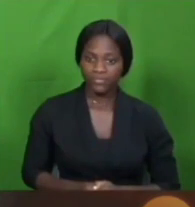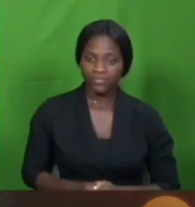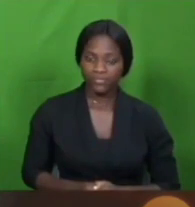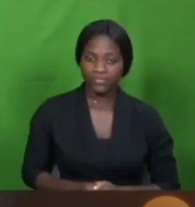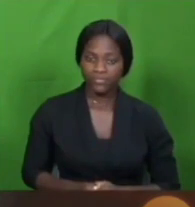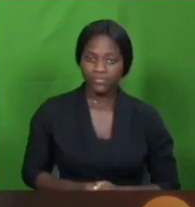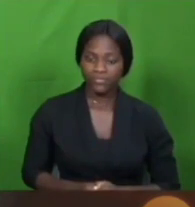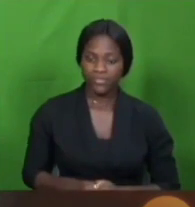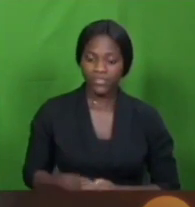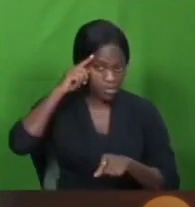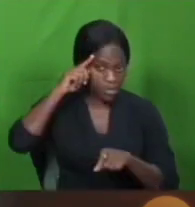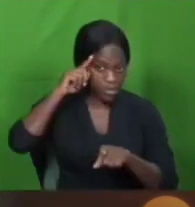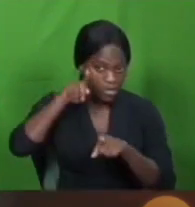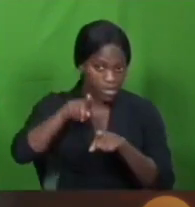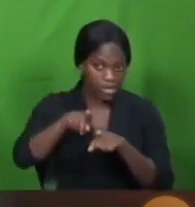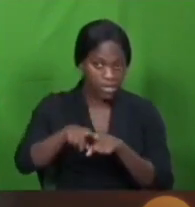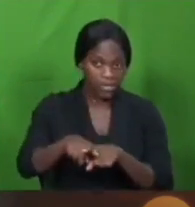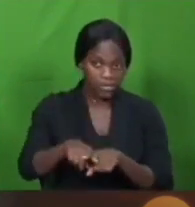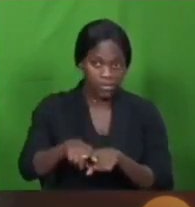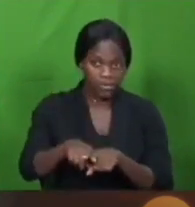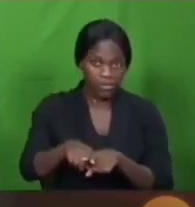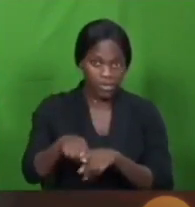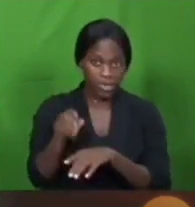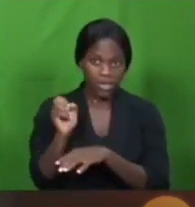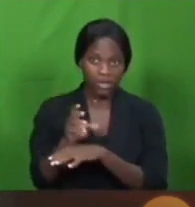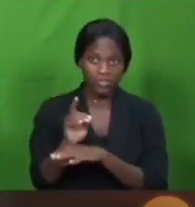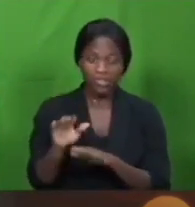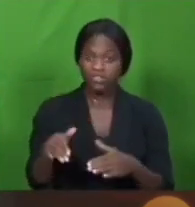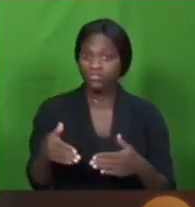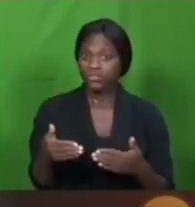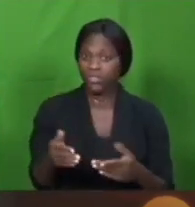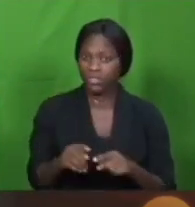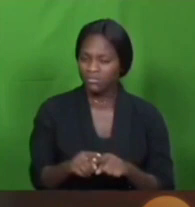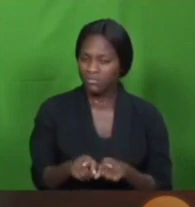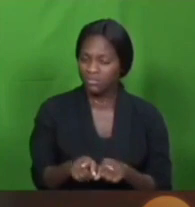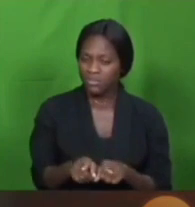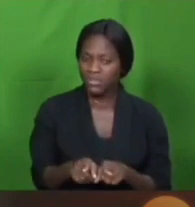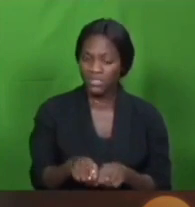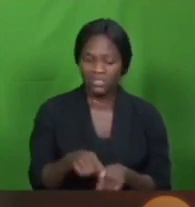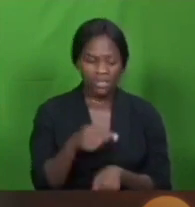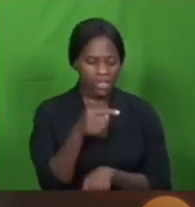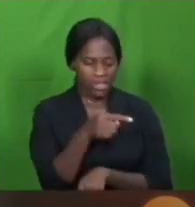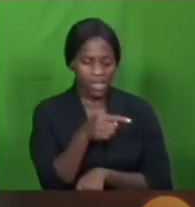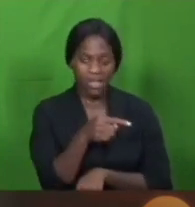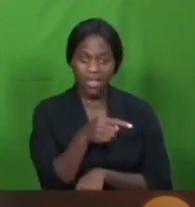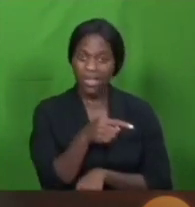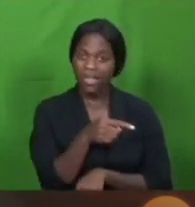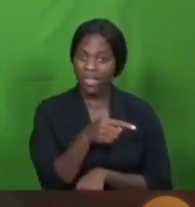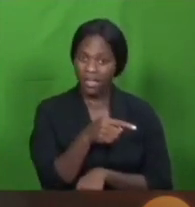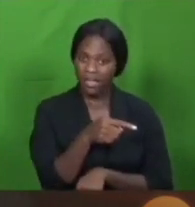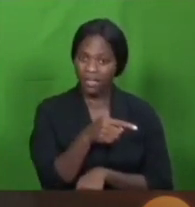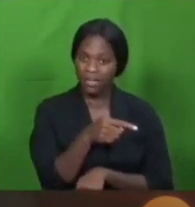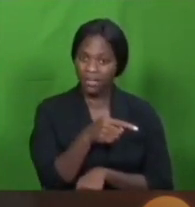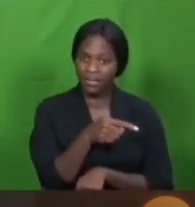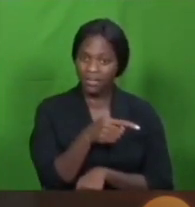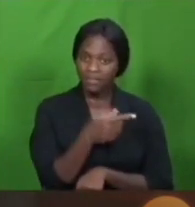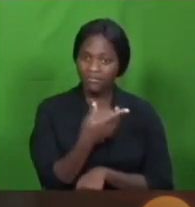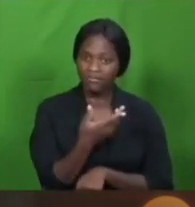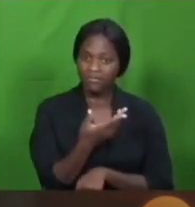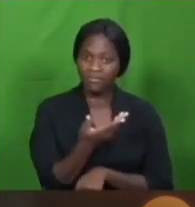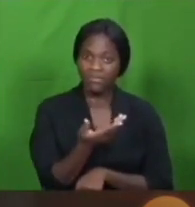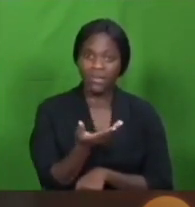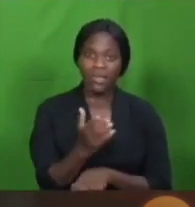I agree with the provided clues, except that the member really was calling for